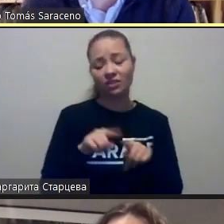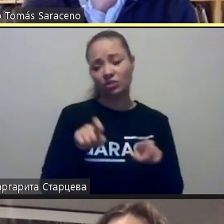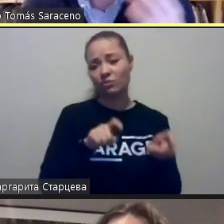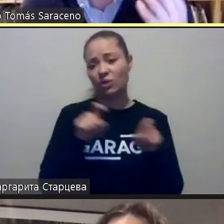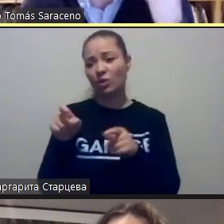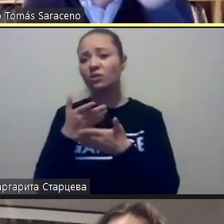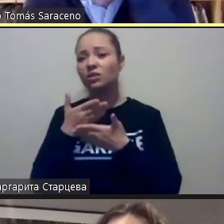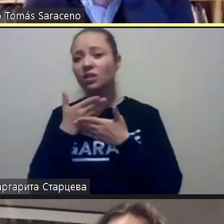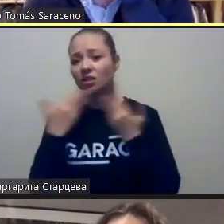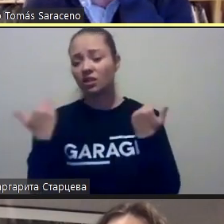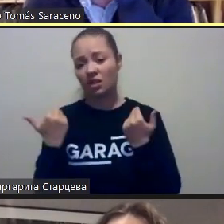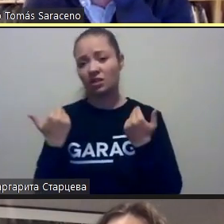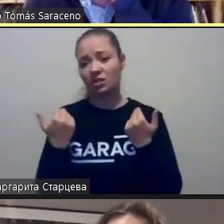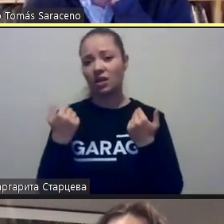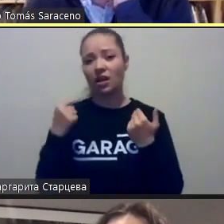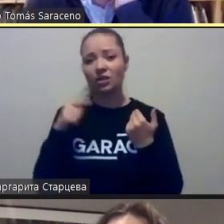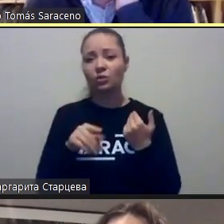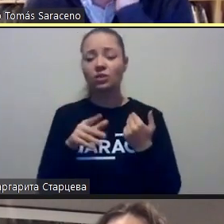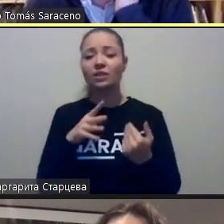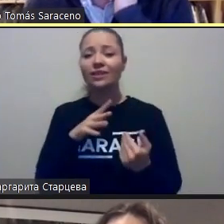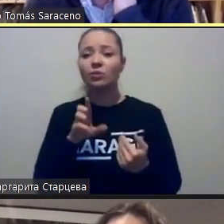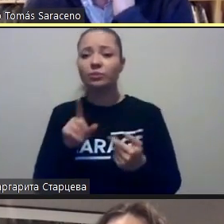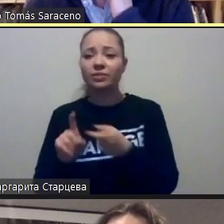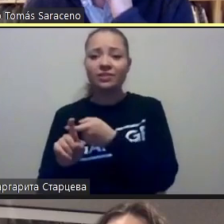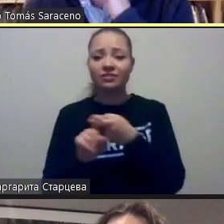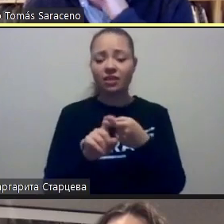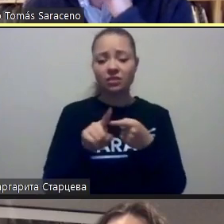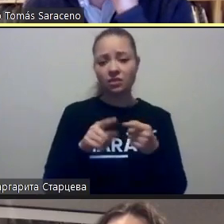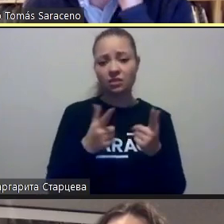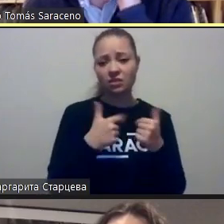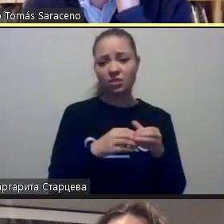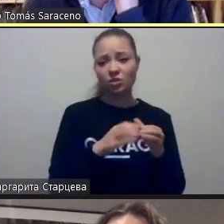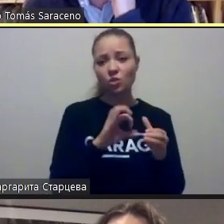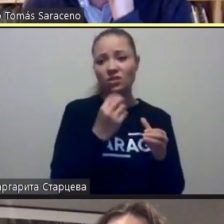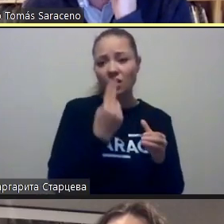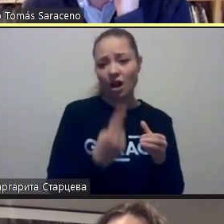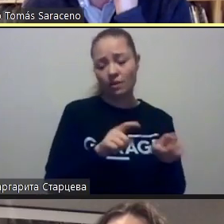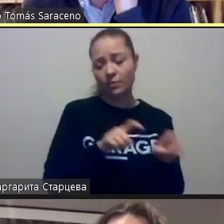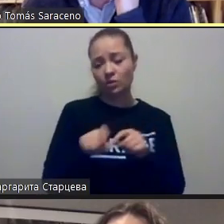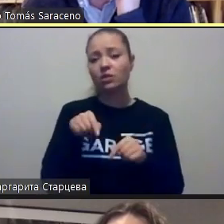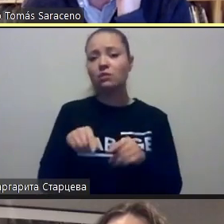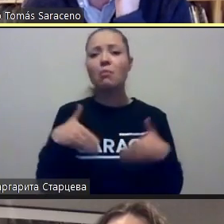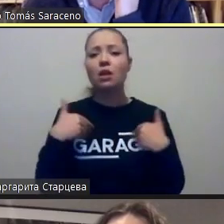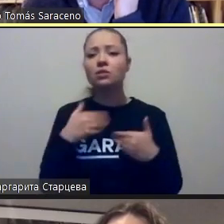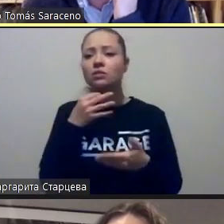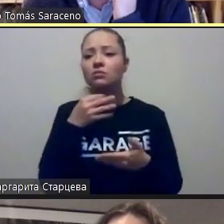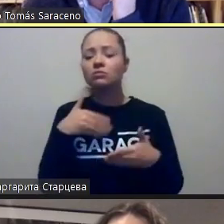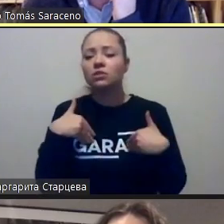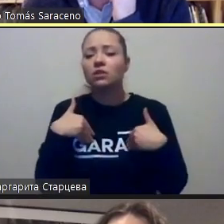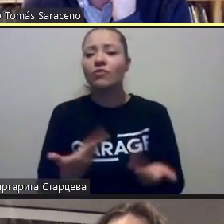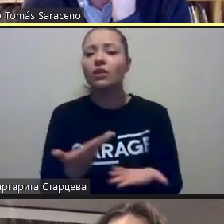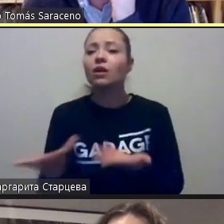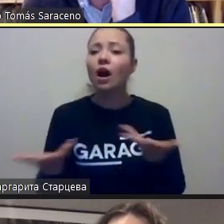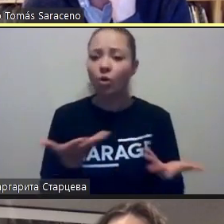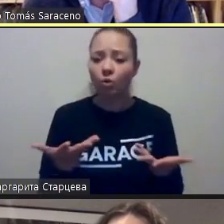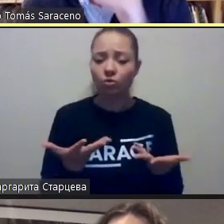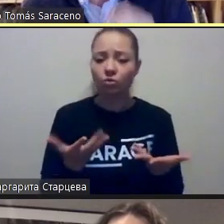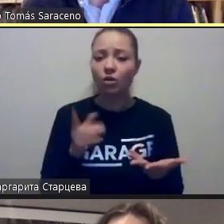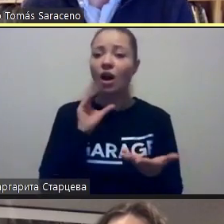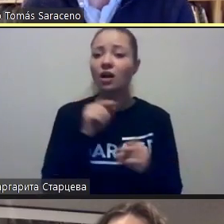you know, one of the advice for me, it will be really kind of, when you form or when you work, or if we work together, it's really like try to